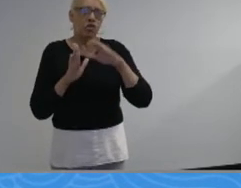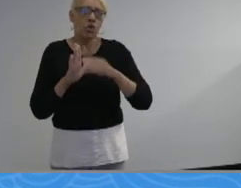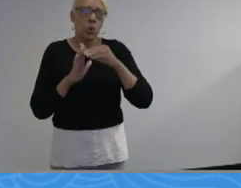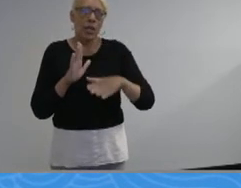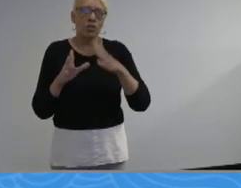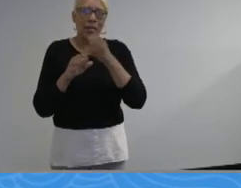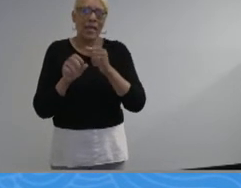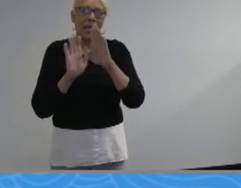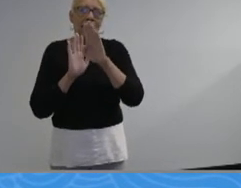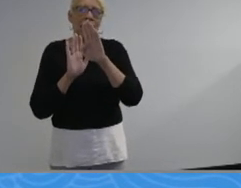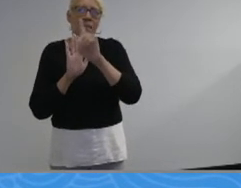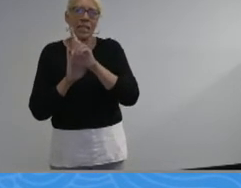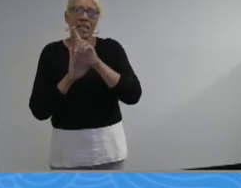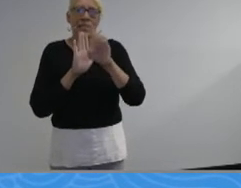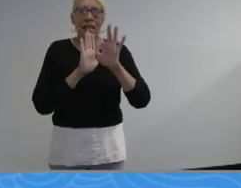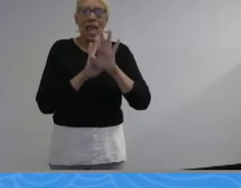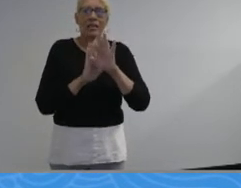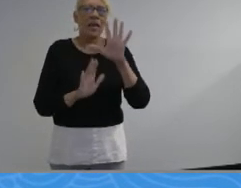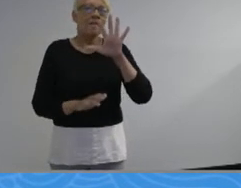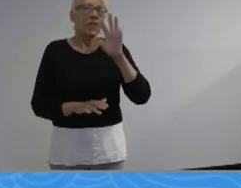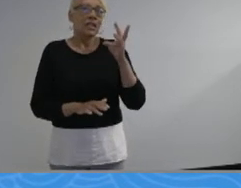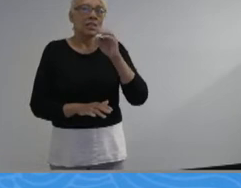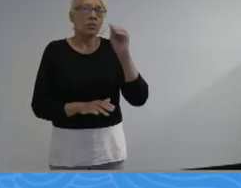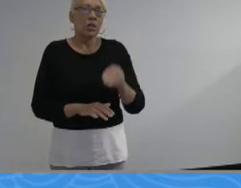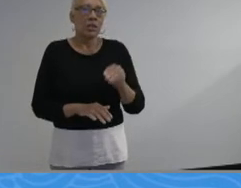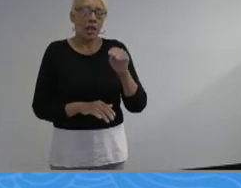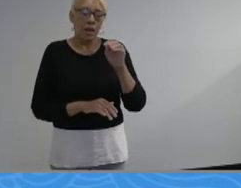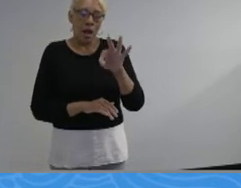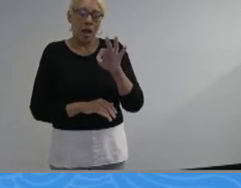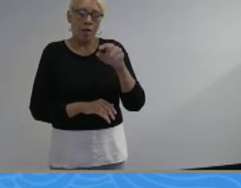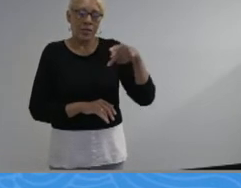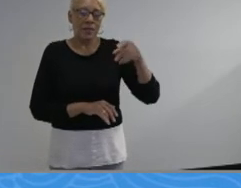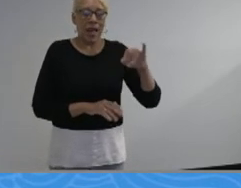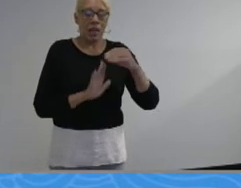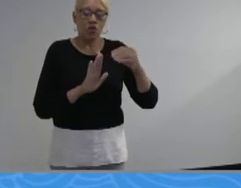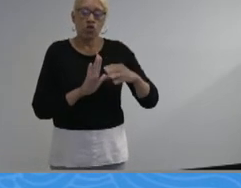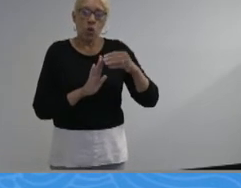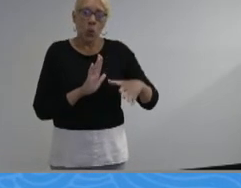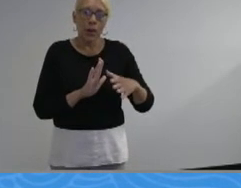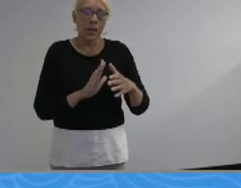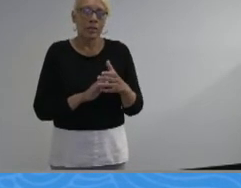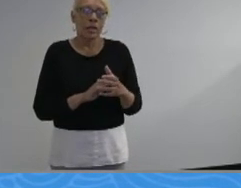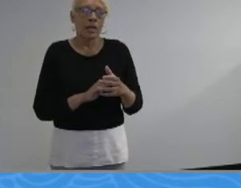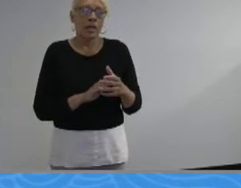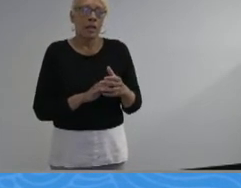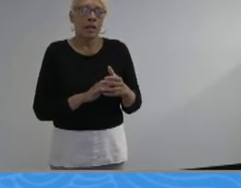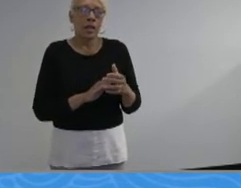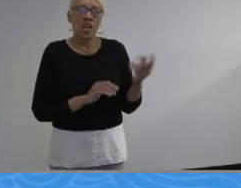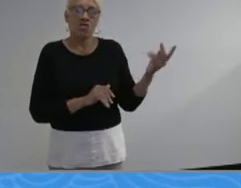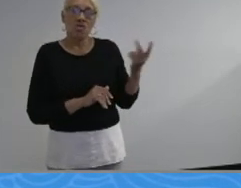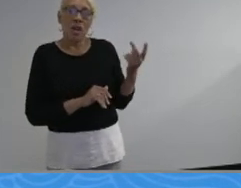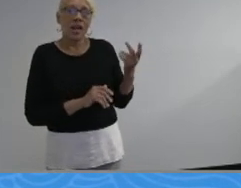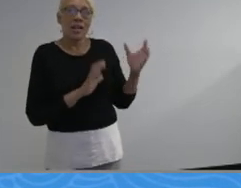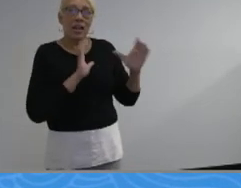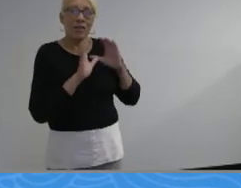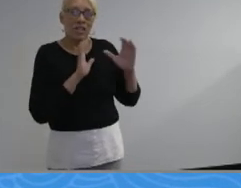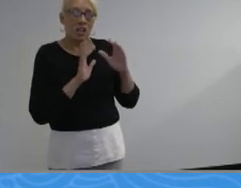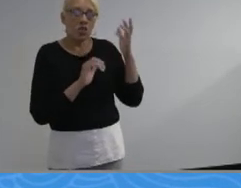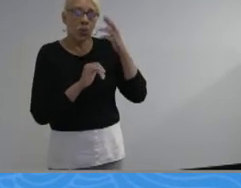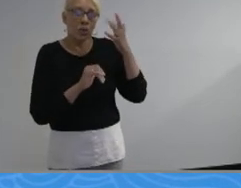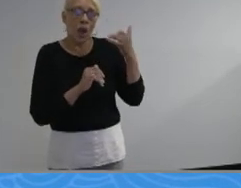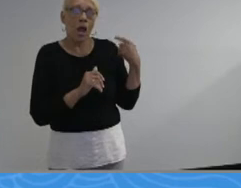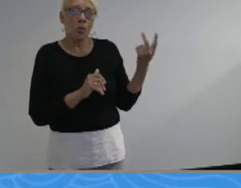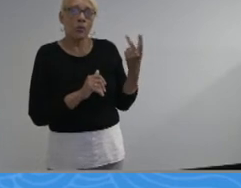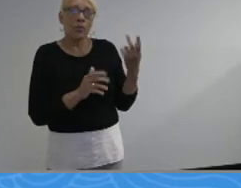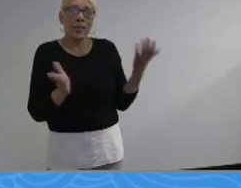getting B's and F's, 56% of, you know, Pacific Islander students, which is why Malaya and I are in this conversation together. So